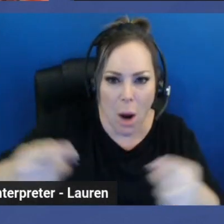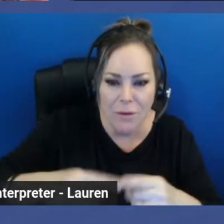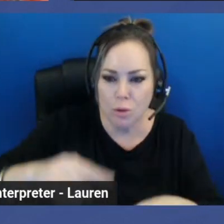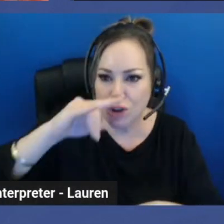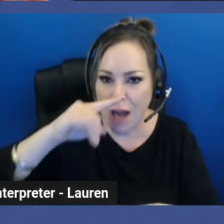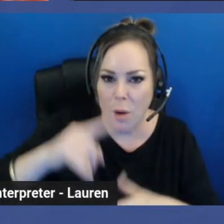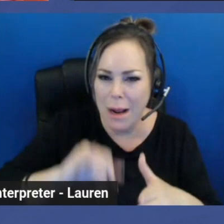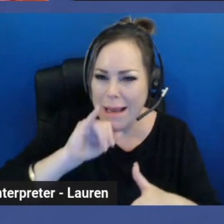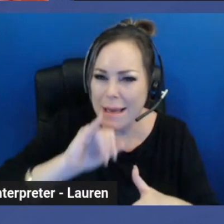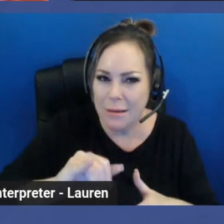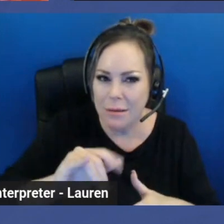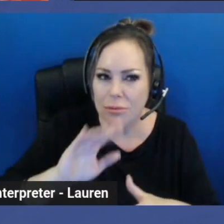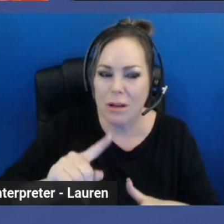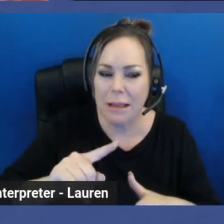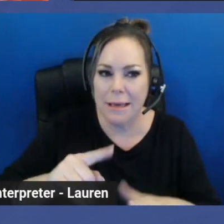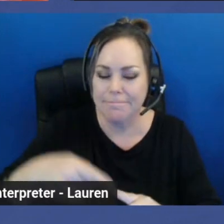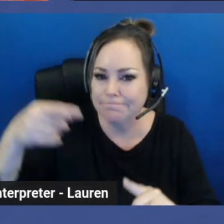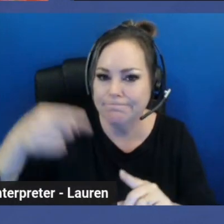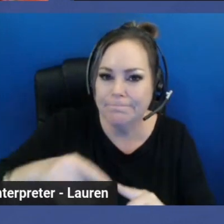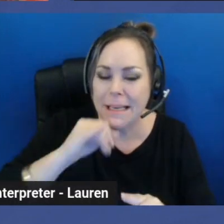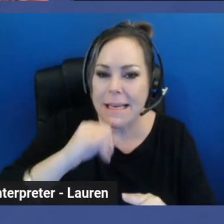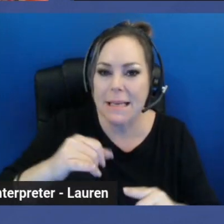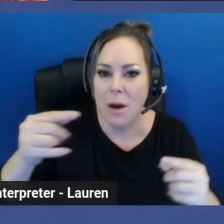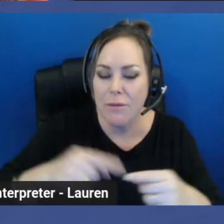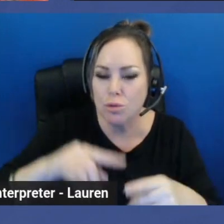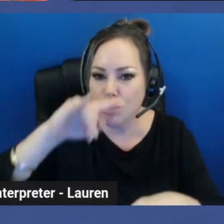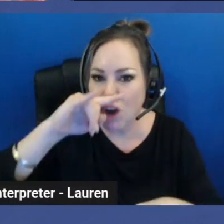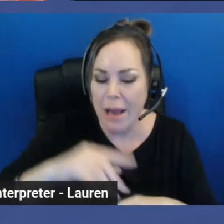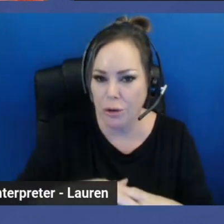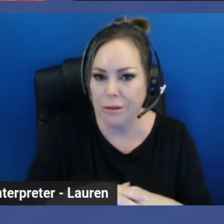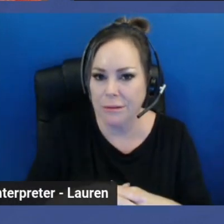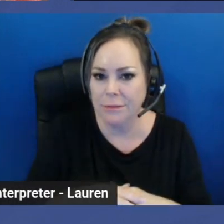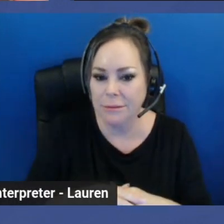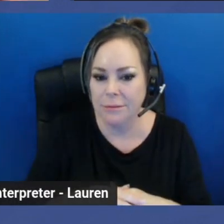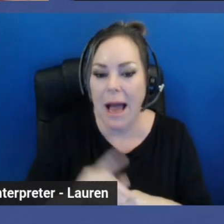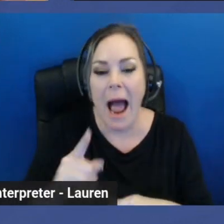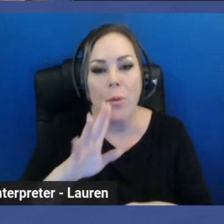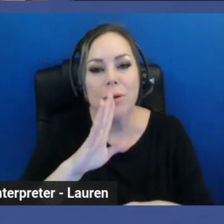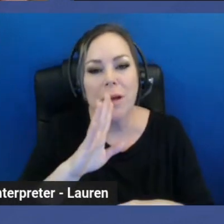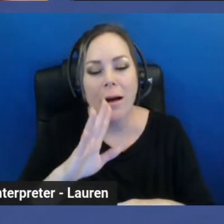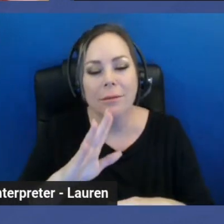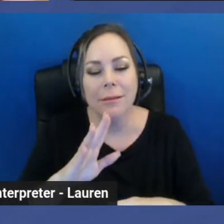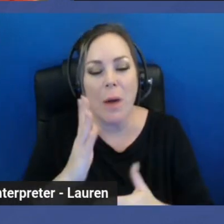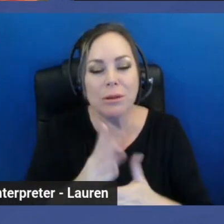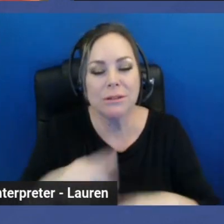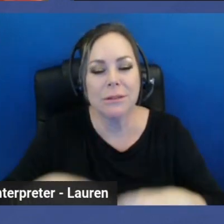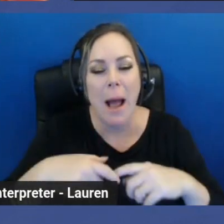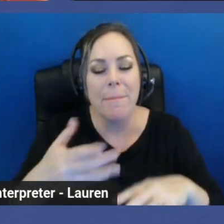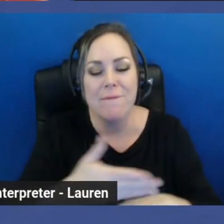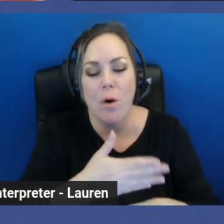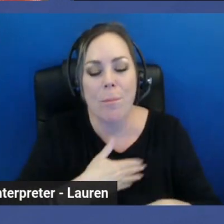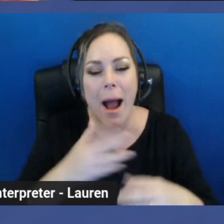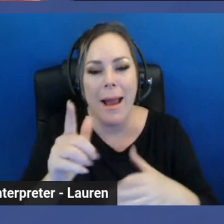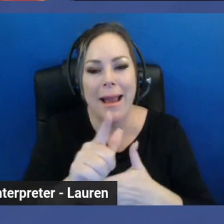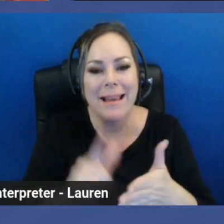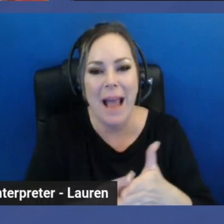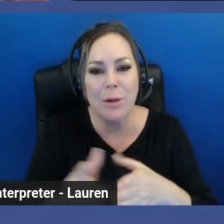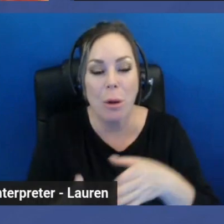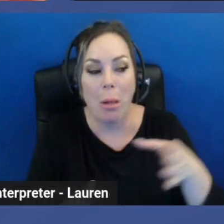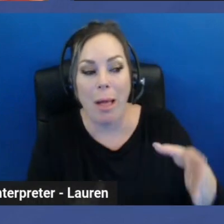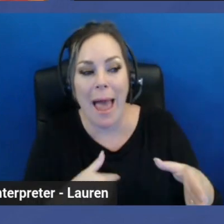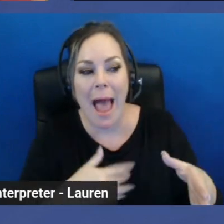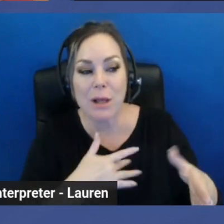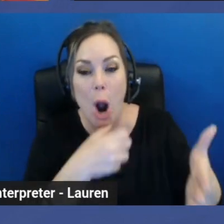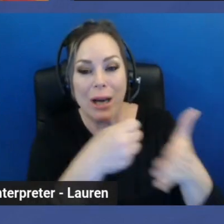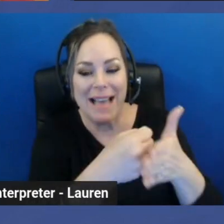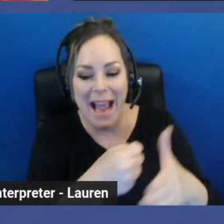And I will stop there before our general counsel has a heart attack. Before